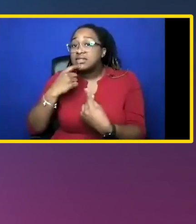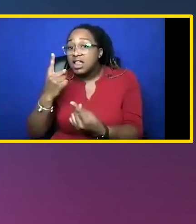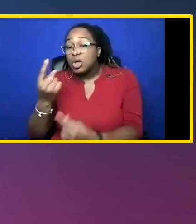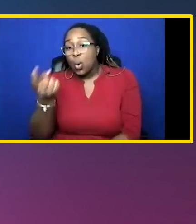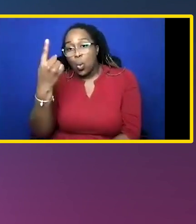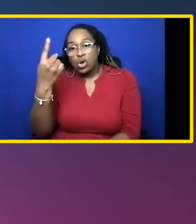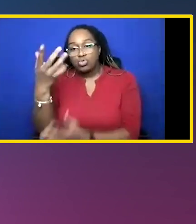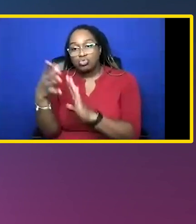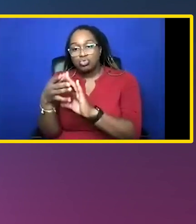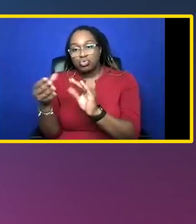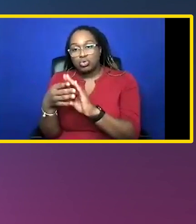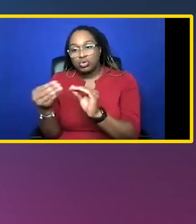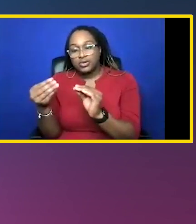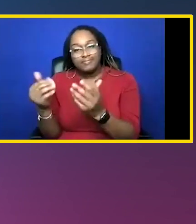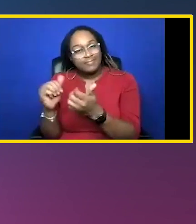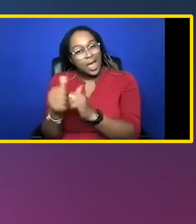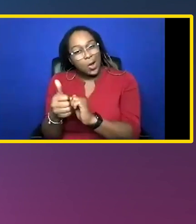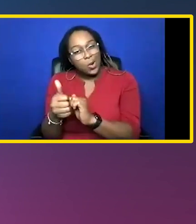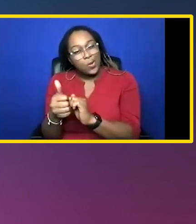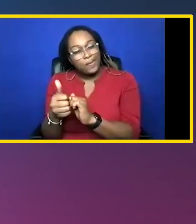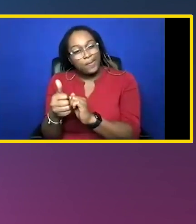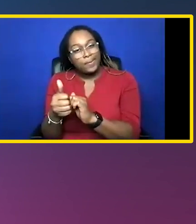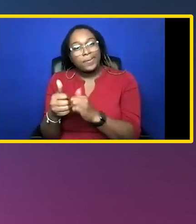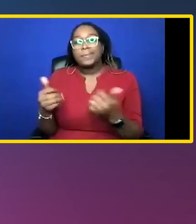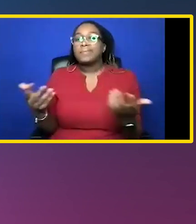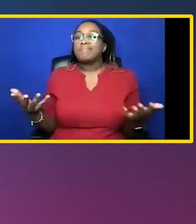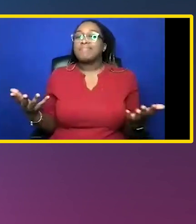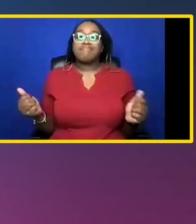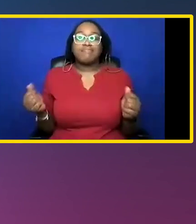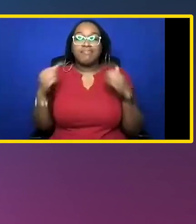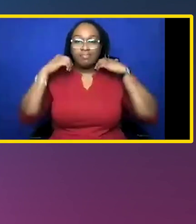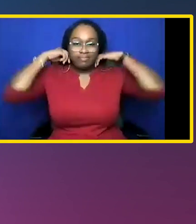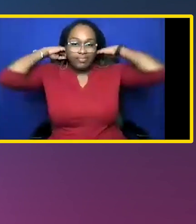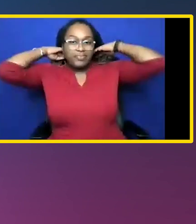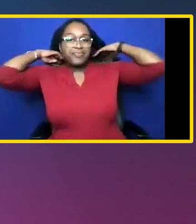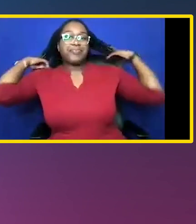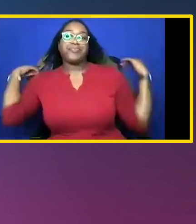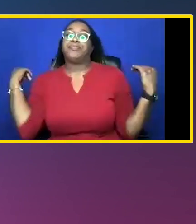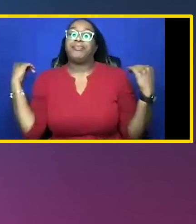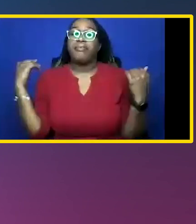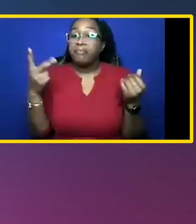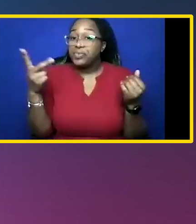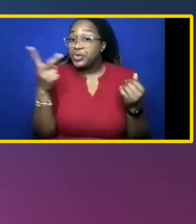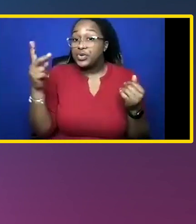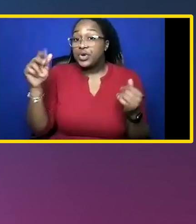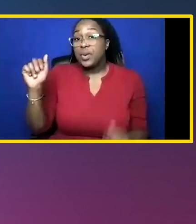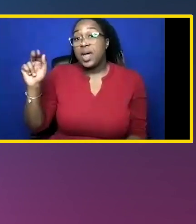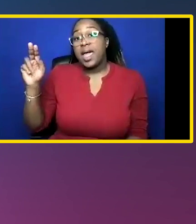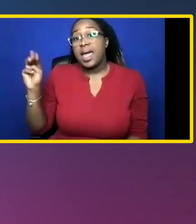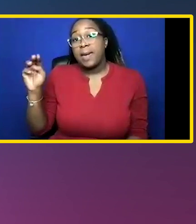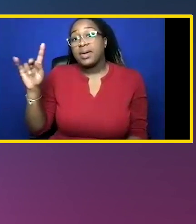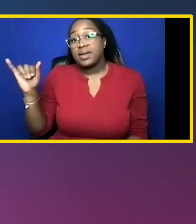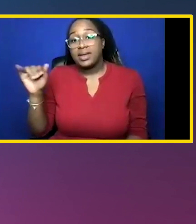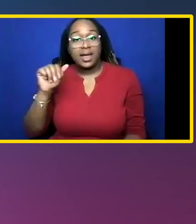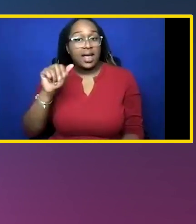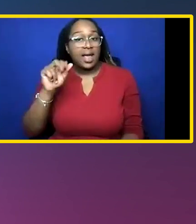story. How are you in the newsroom, Amity and Angela, how are you